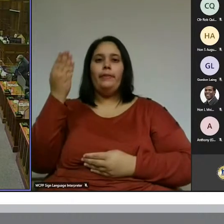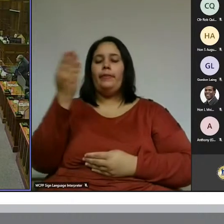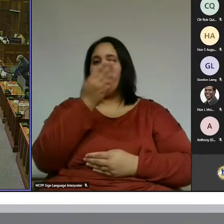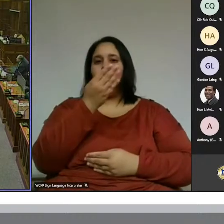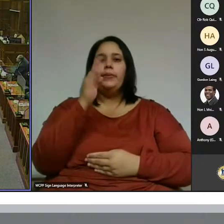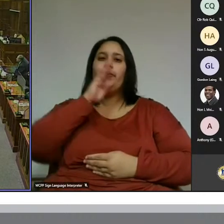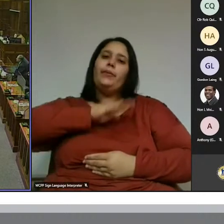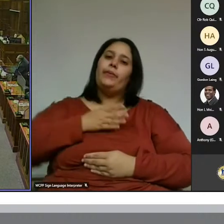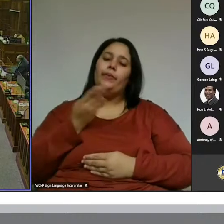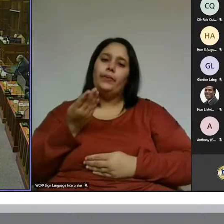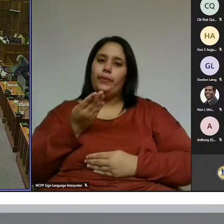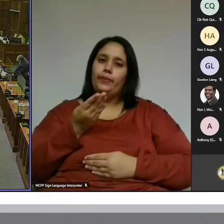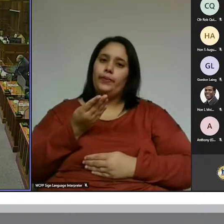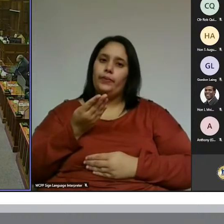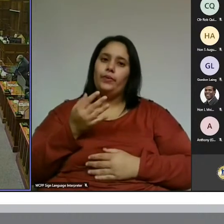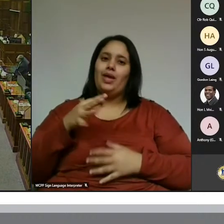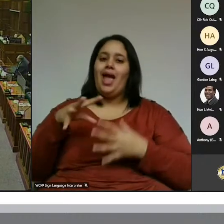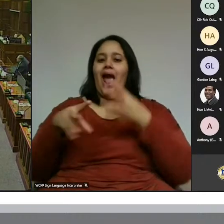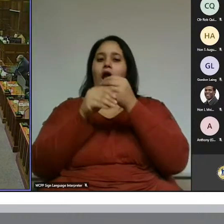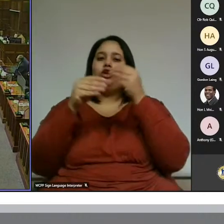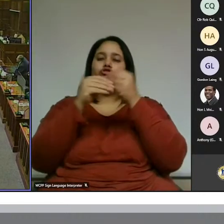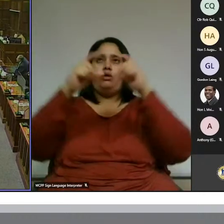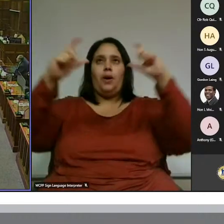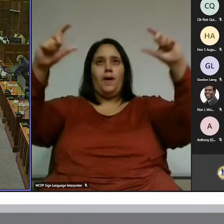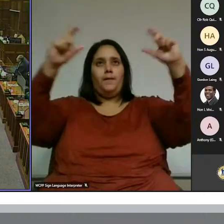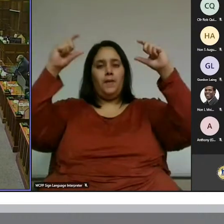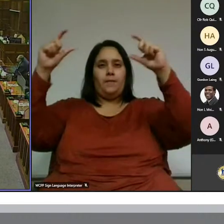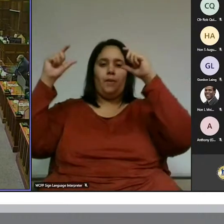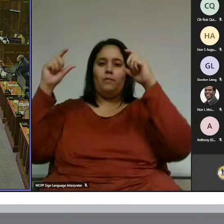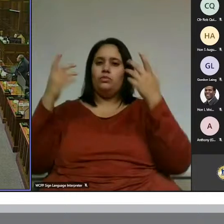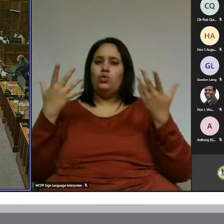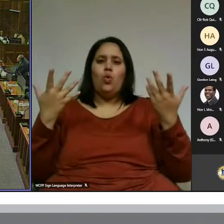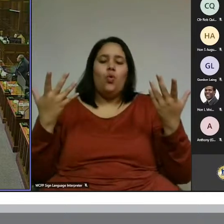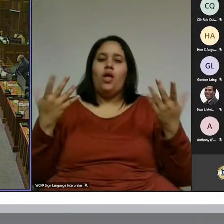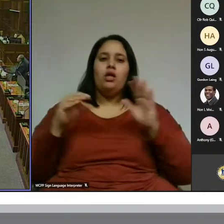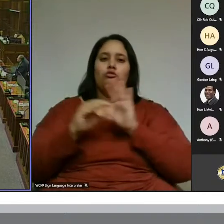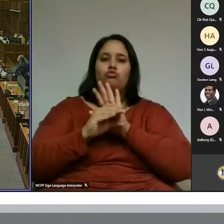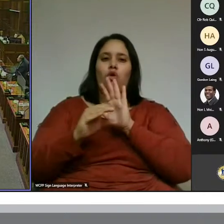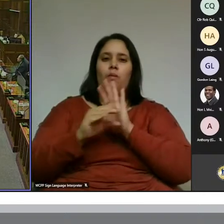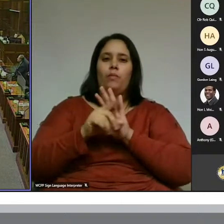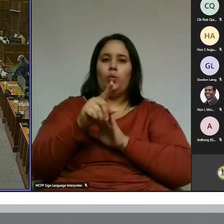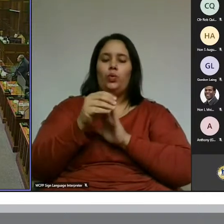ancillary infrastructure. Where would you, for example,